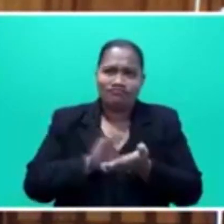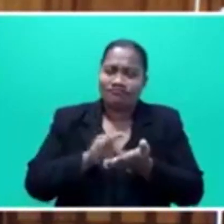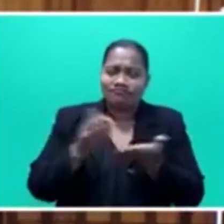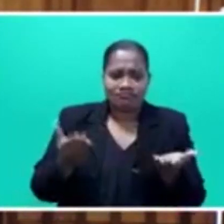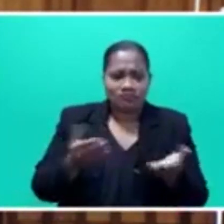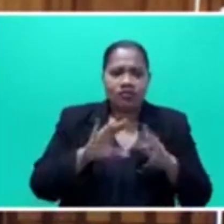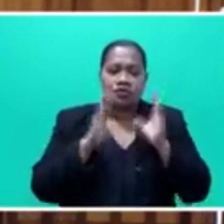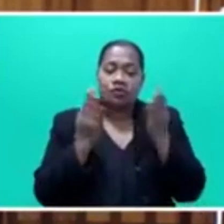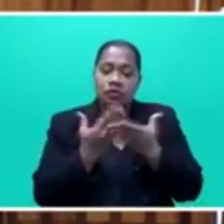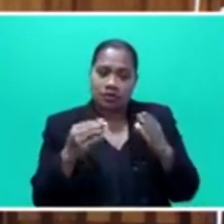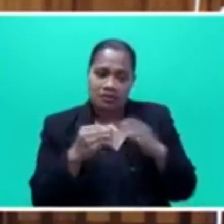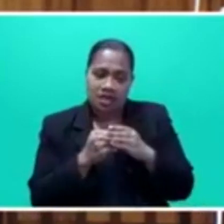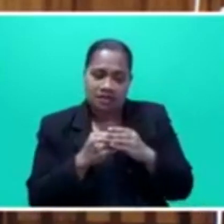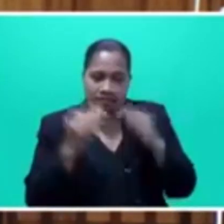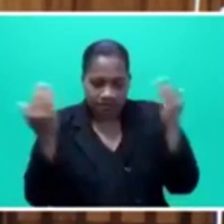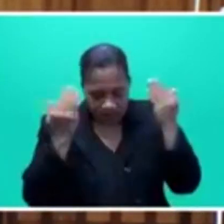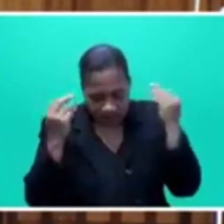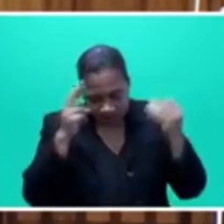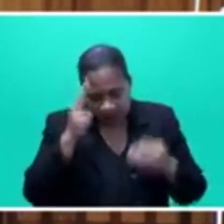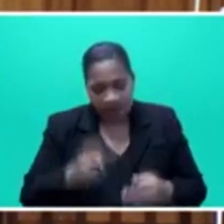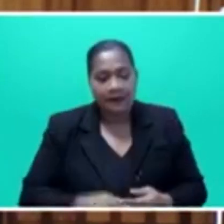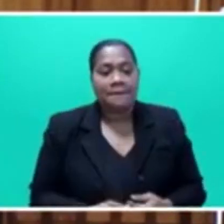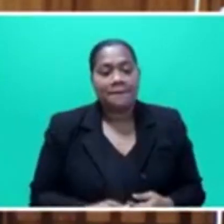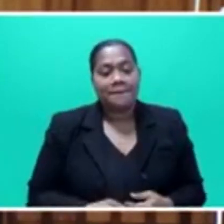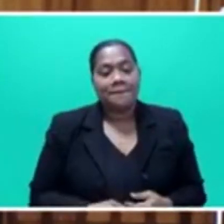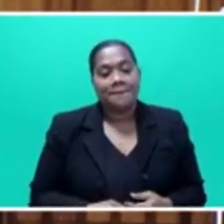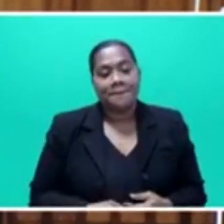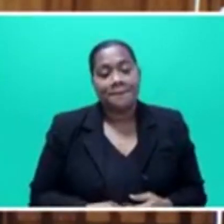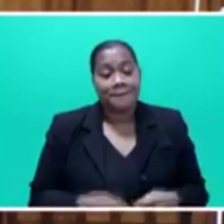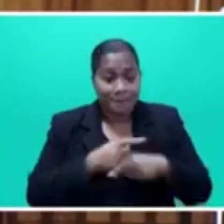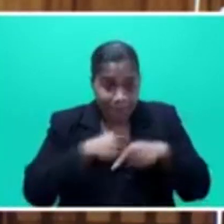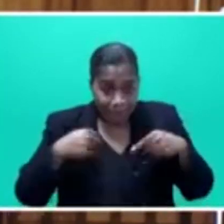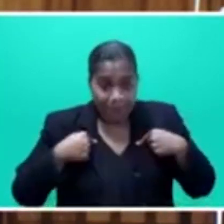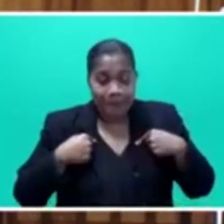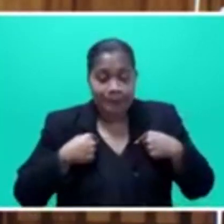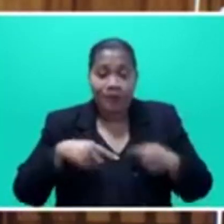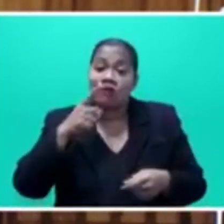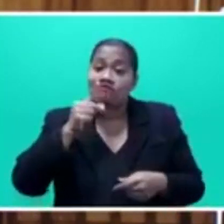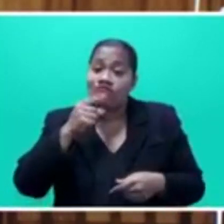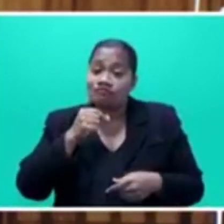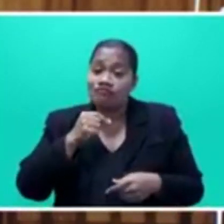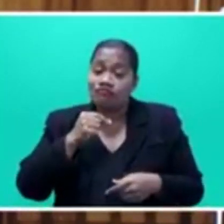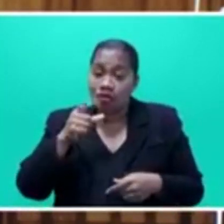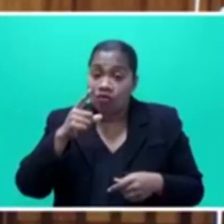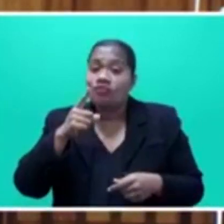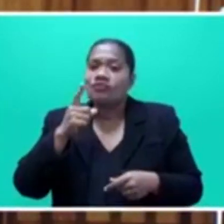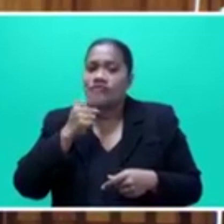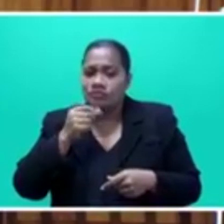Mr. Speaker, sir. So, Mr. Speaker, sir, while we are borrowing extremely concessional terms.